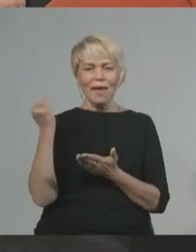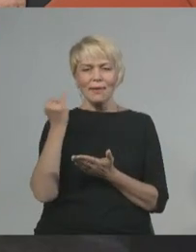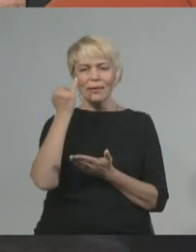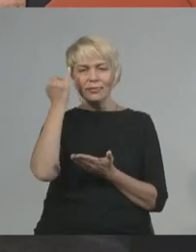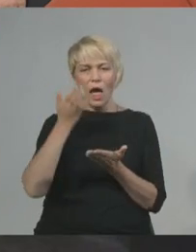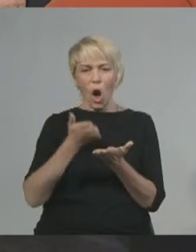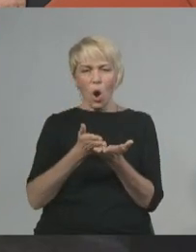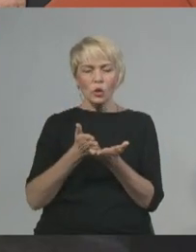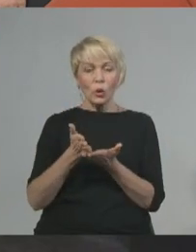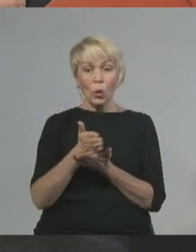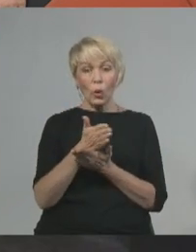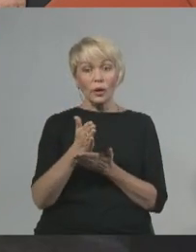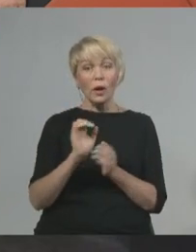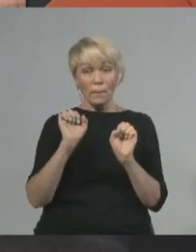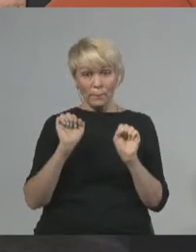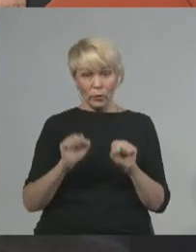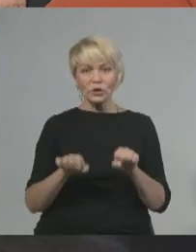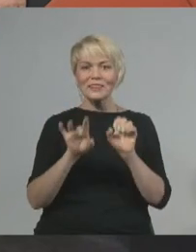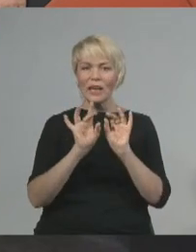country